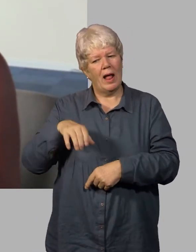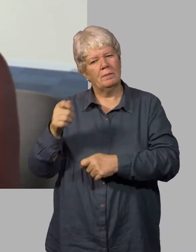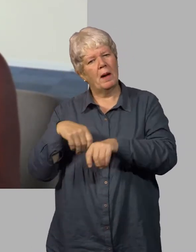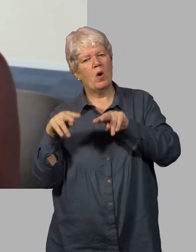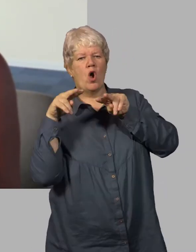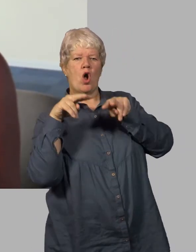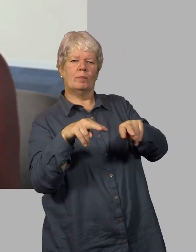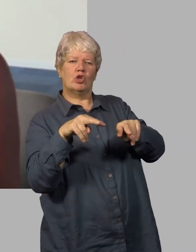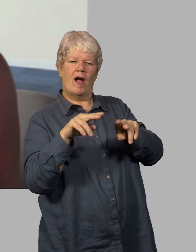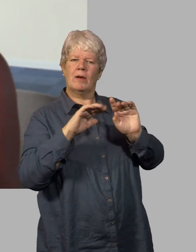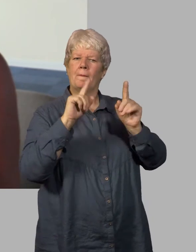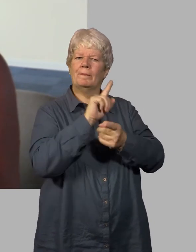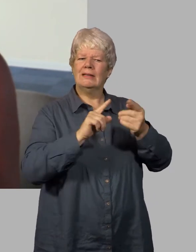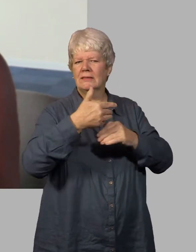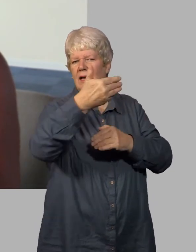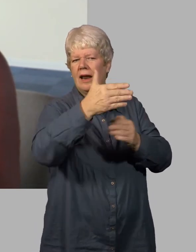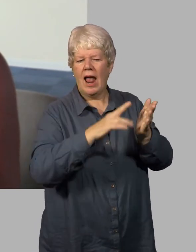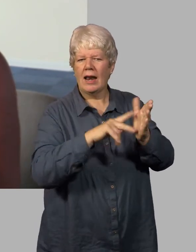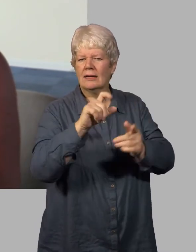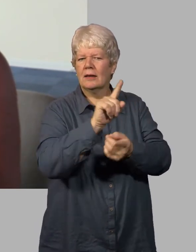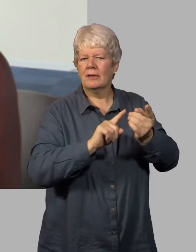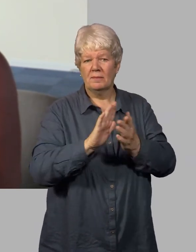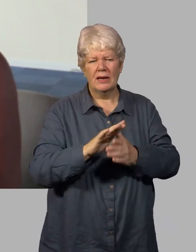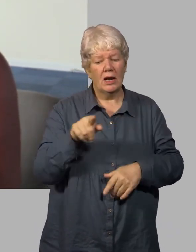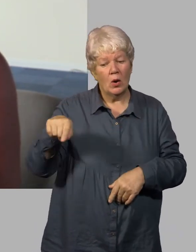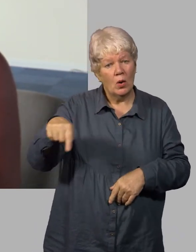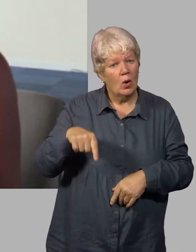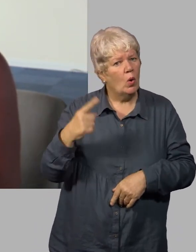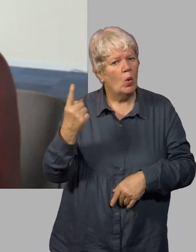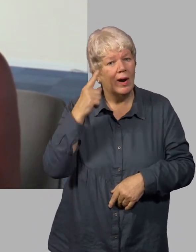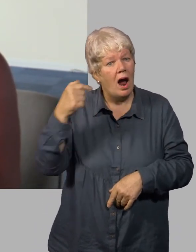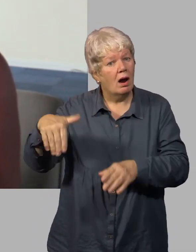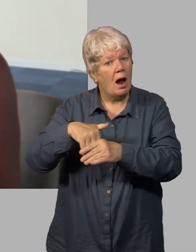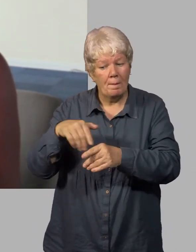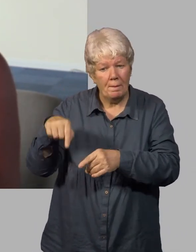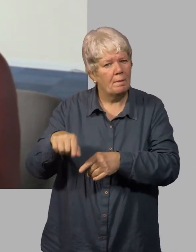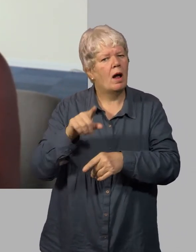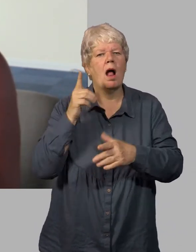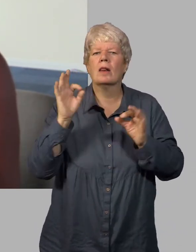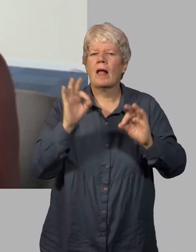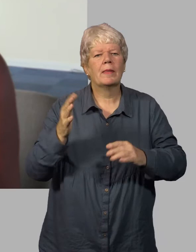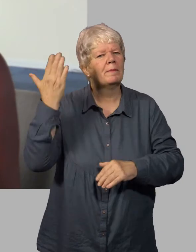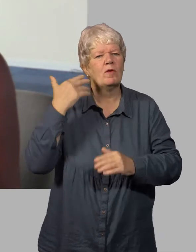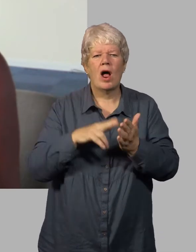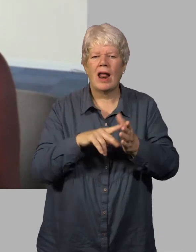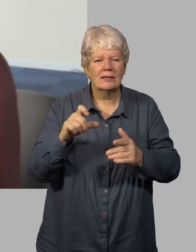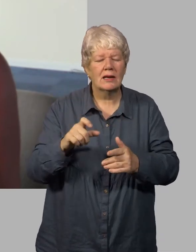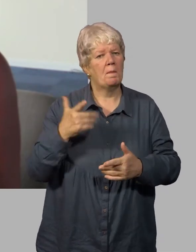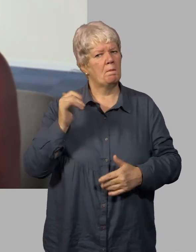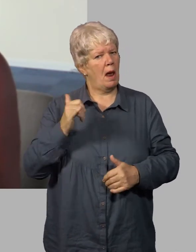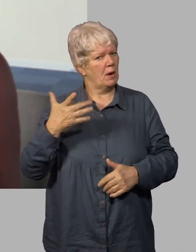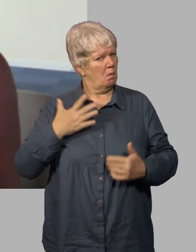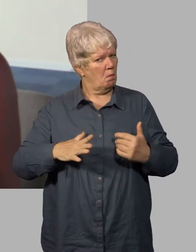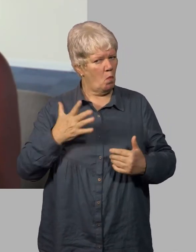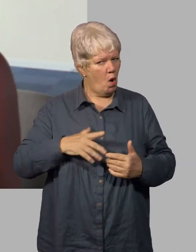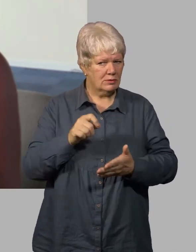places at a future NAC meeting. These are for people who've not been part of the NAC before and are interested in standing